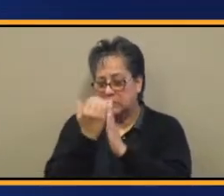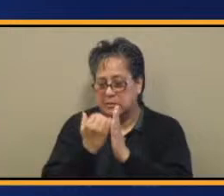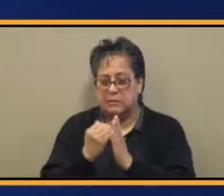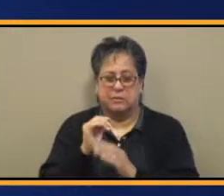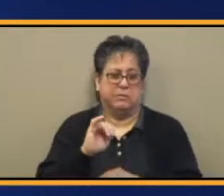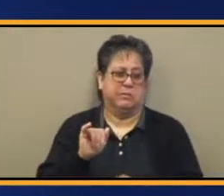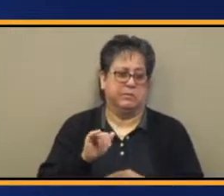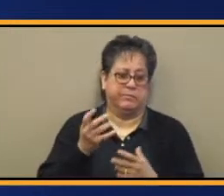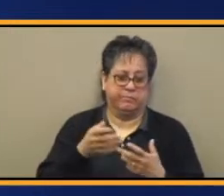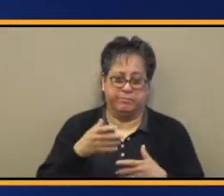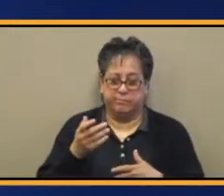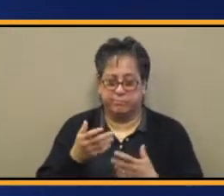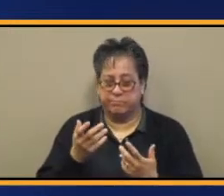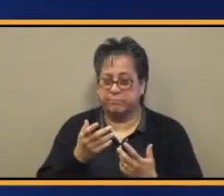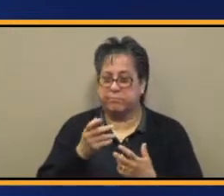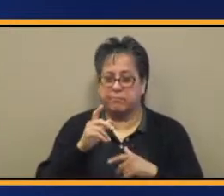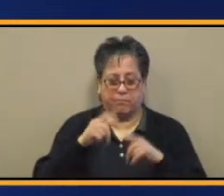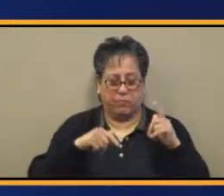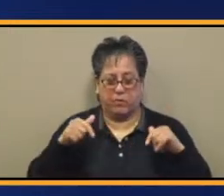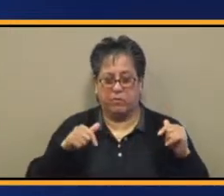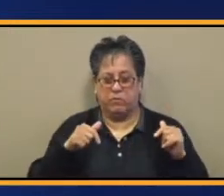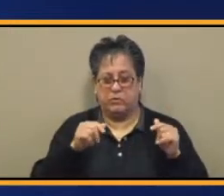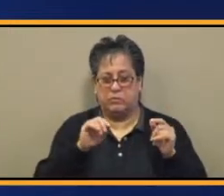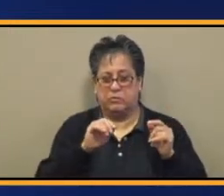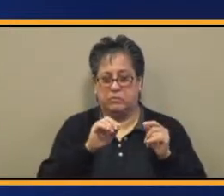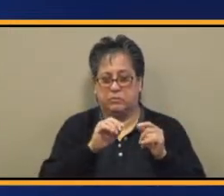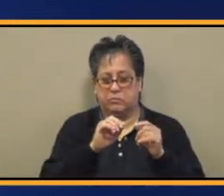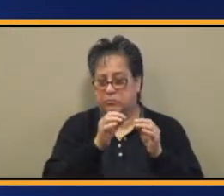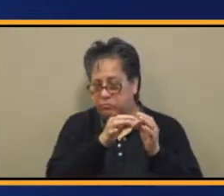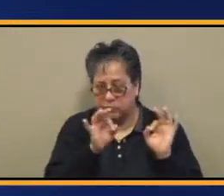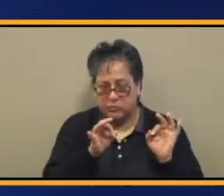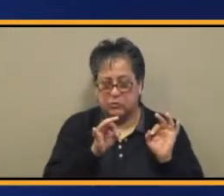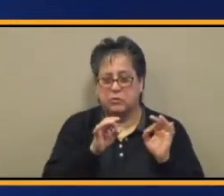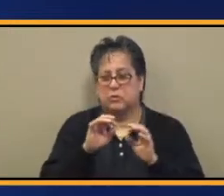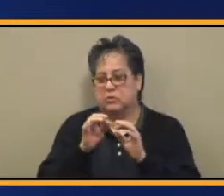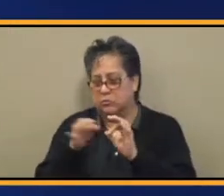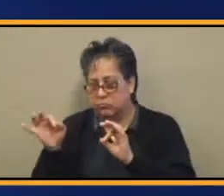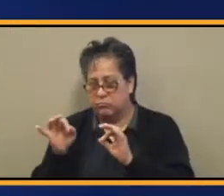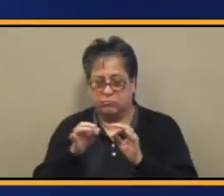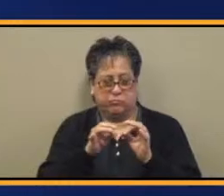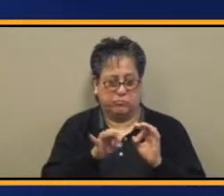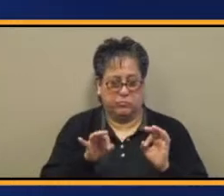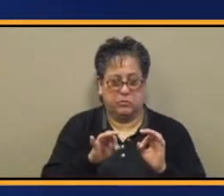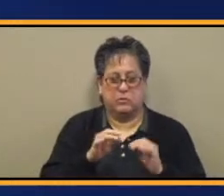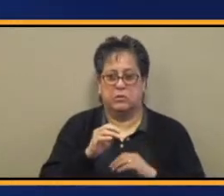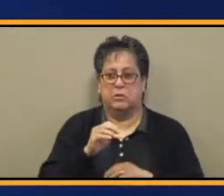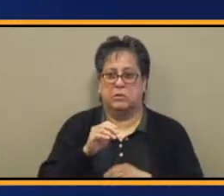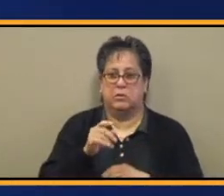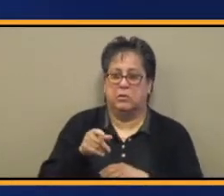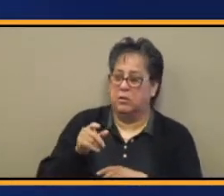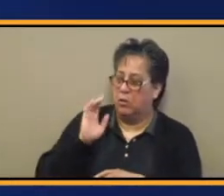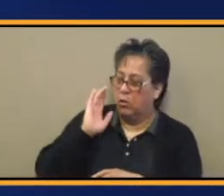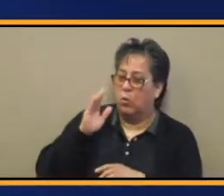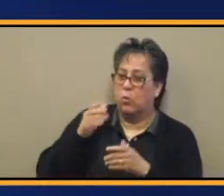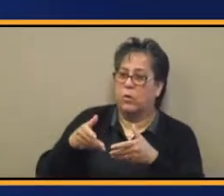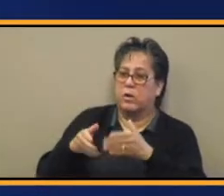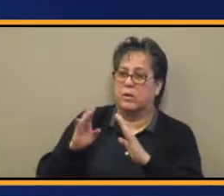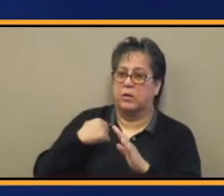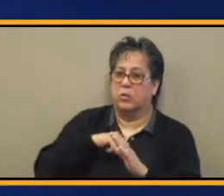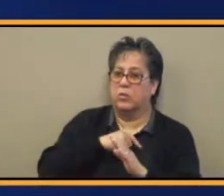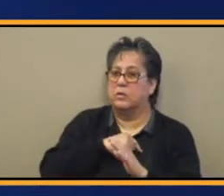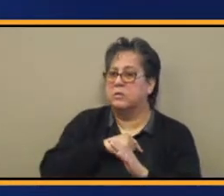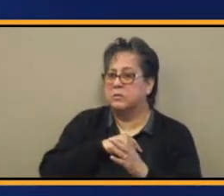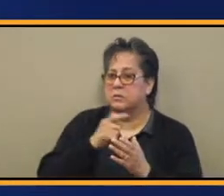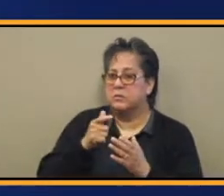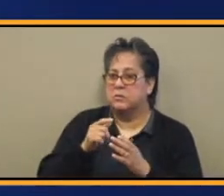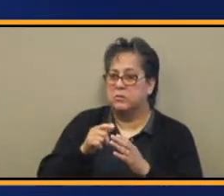example, in the various clauses. Can you provide a little bit more of an accounting of what it allows us to do? To stand